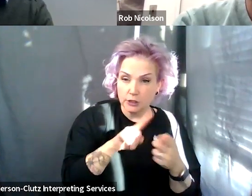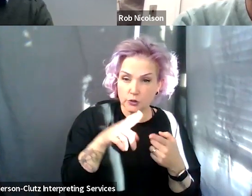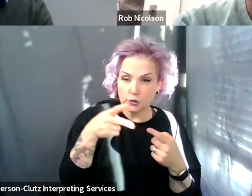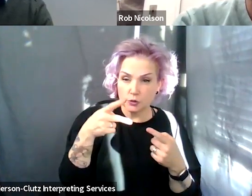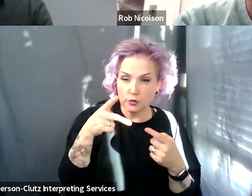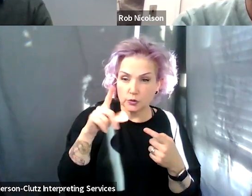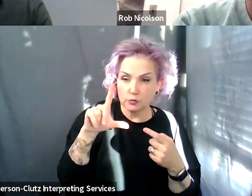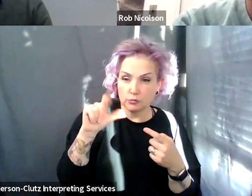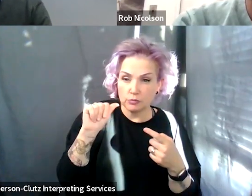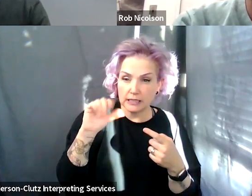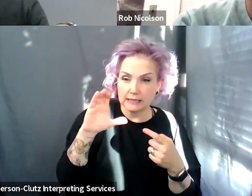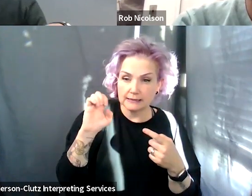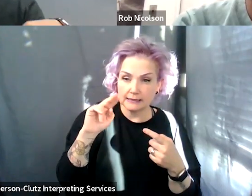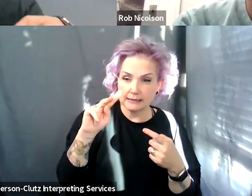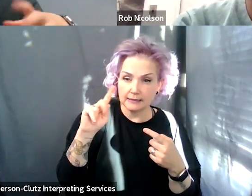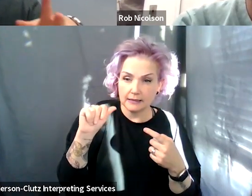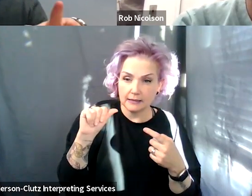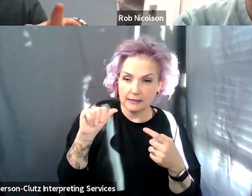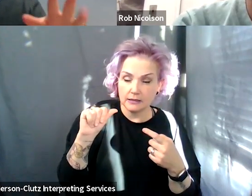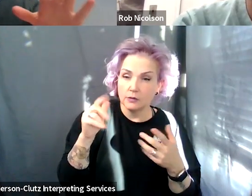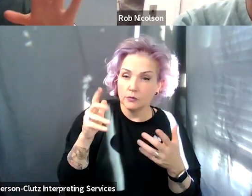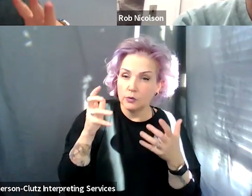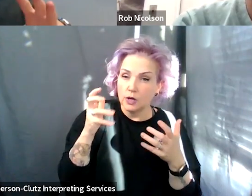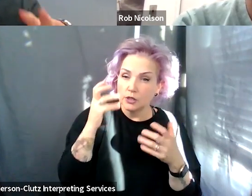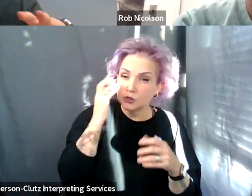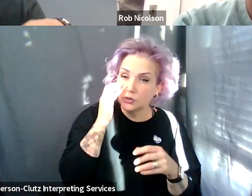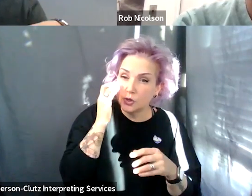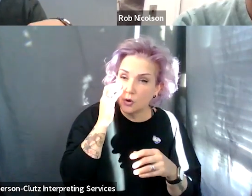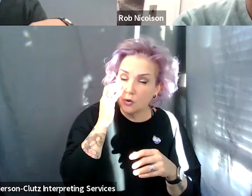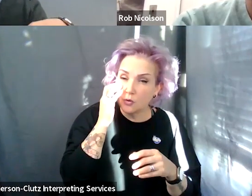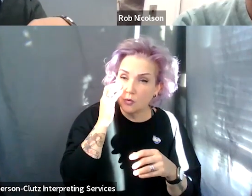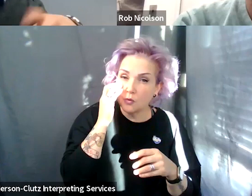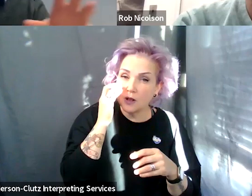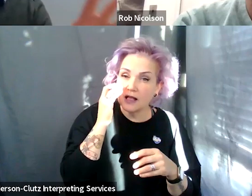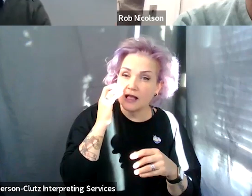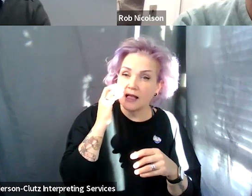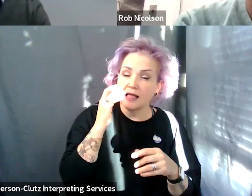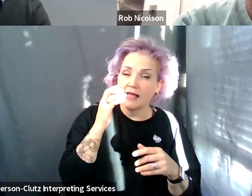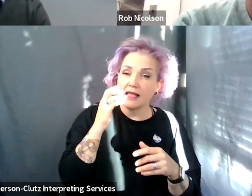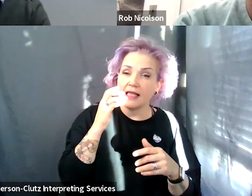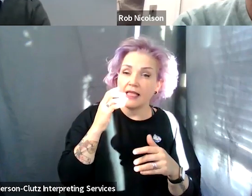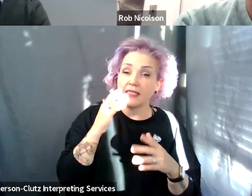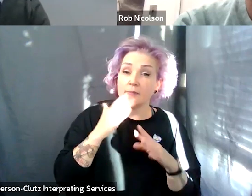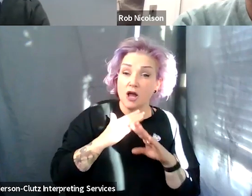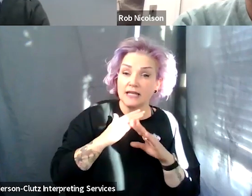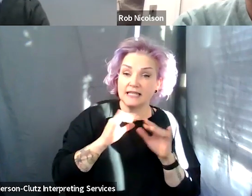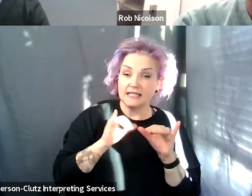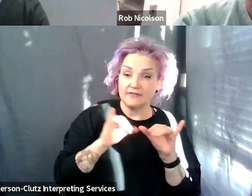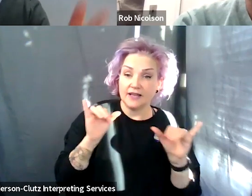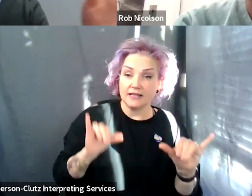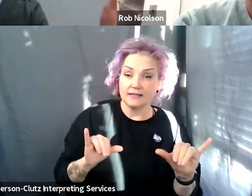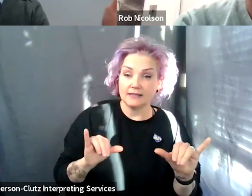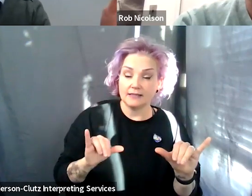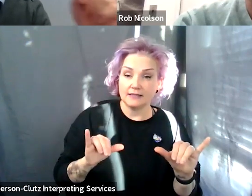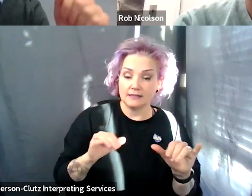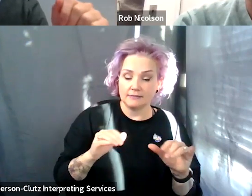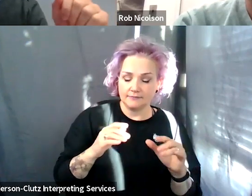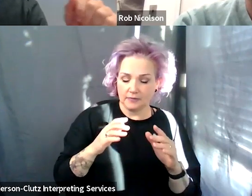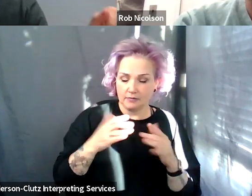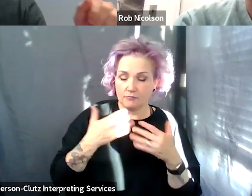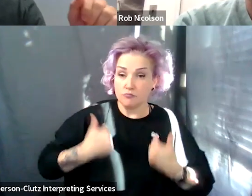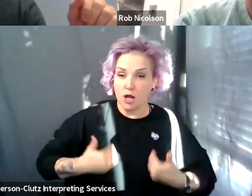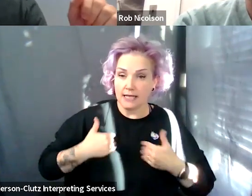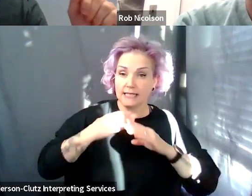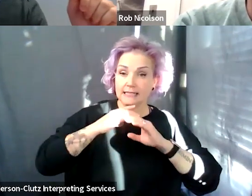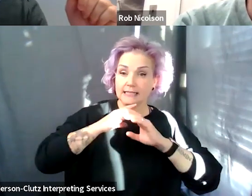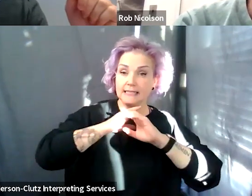that we did. We wanted to look at the immune cells in the placenta. So there's a basic scientist in the Department of